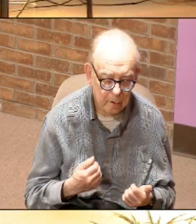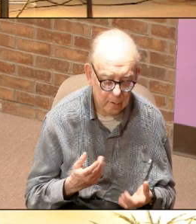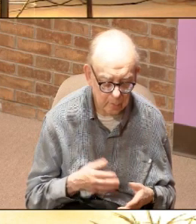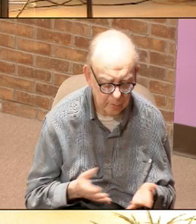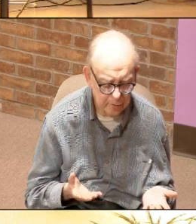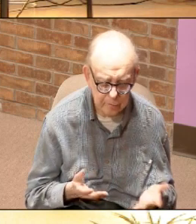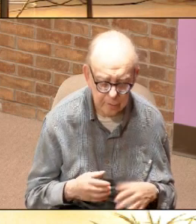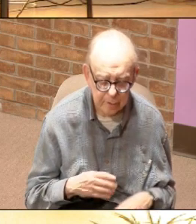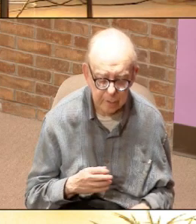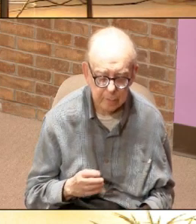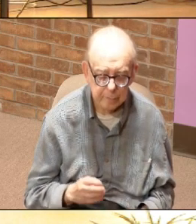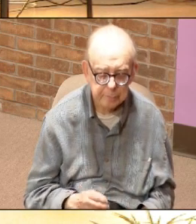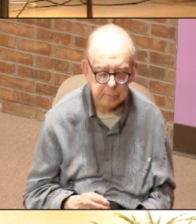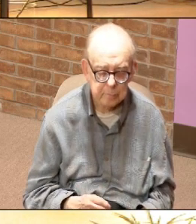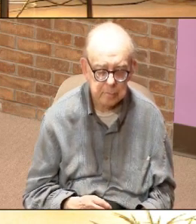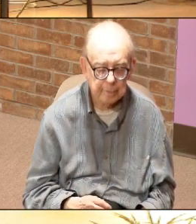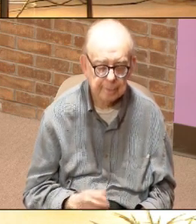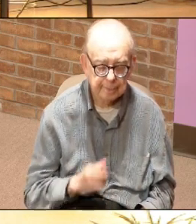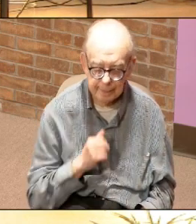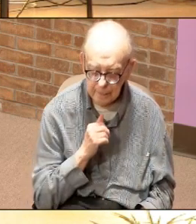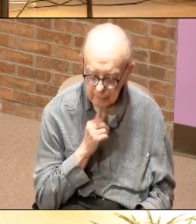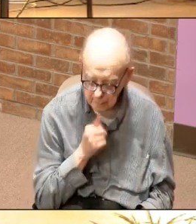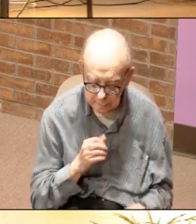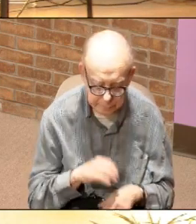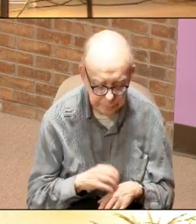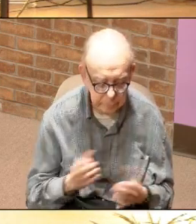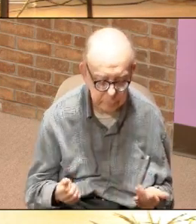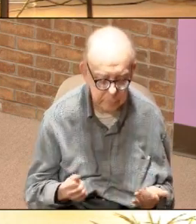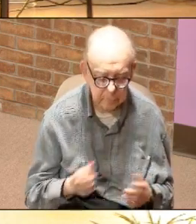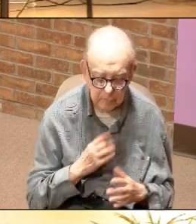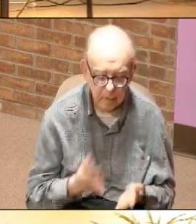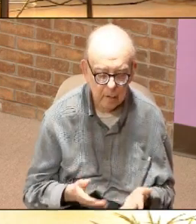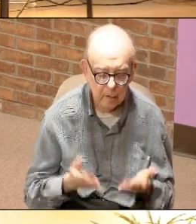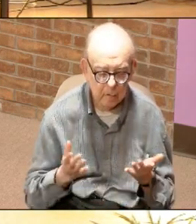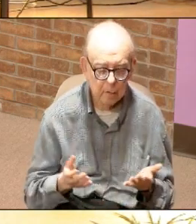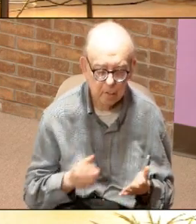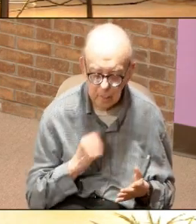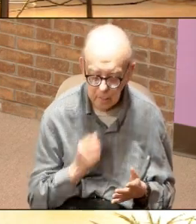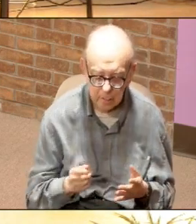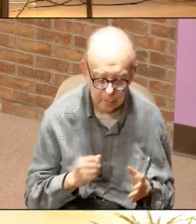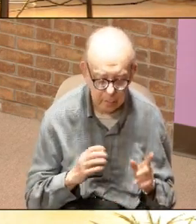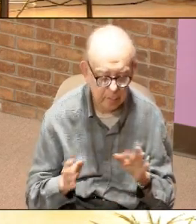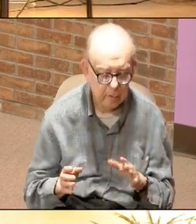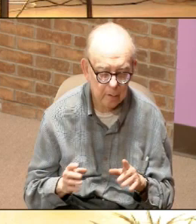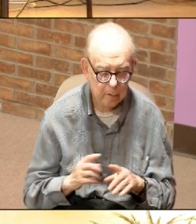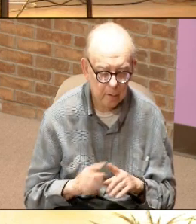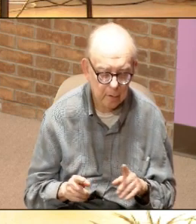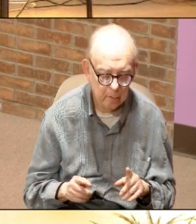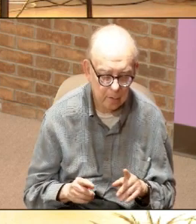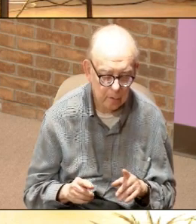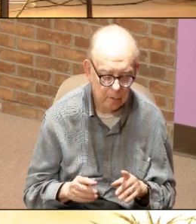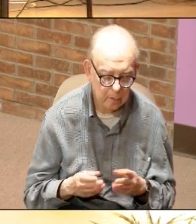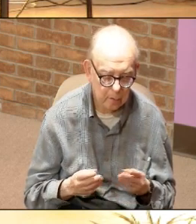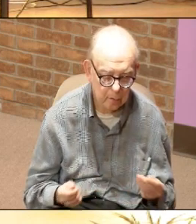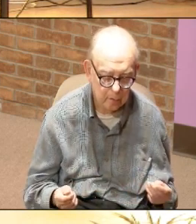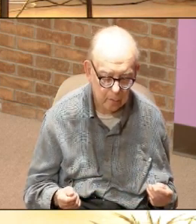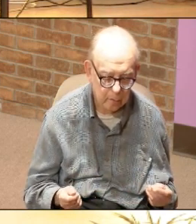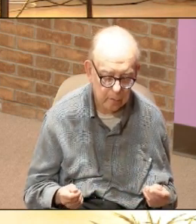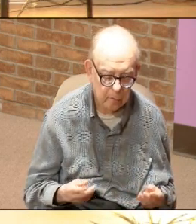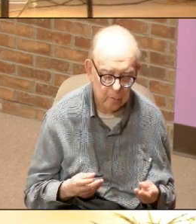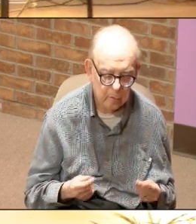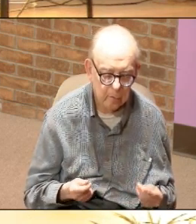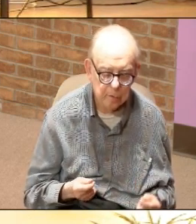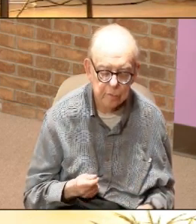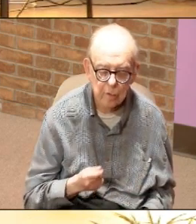here? It wasn't the earthquake, it wasn't the fire, it wasn't the wind. It was a sweet,